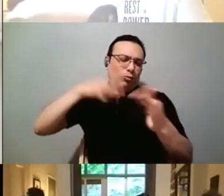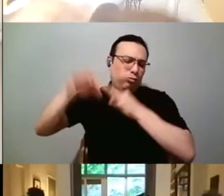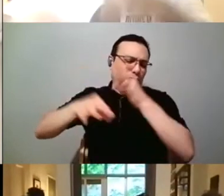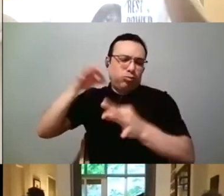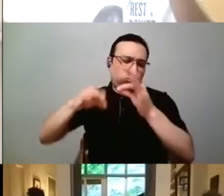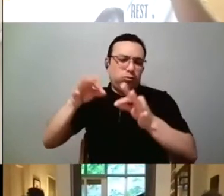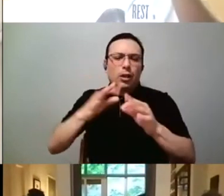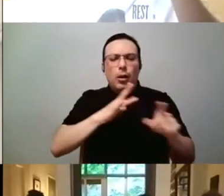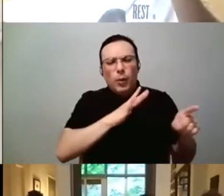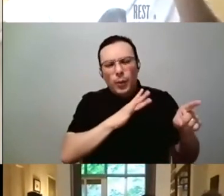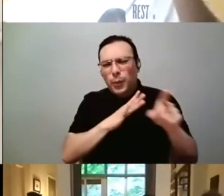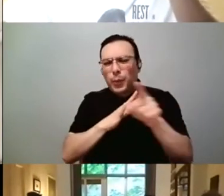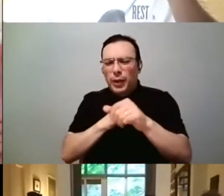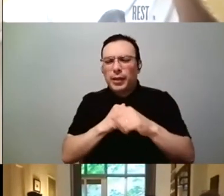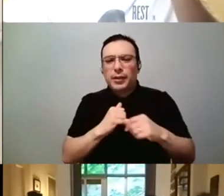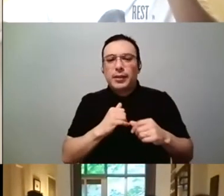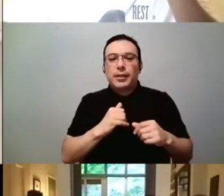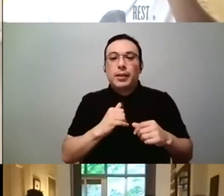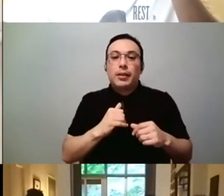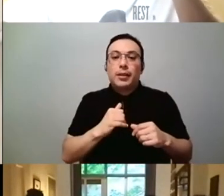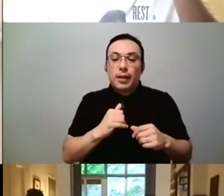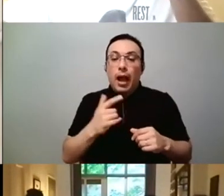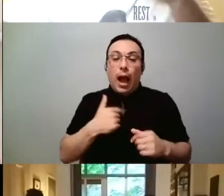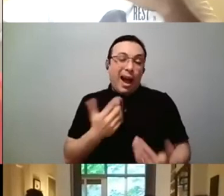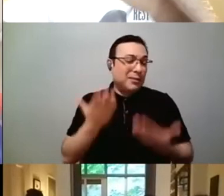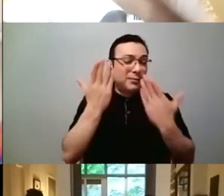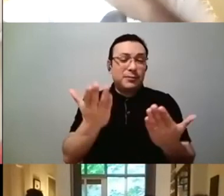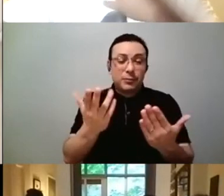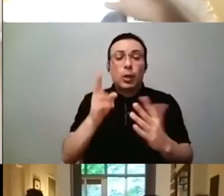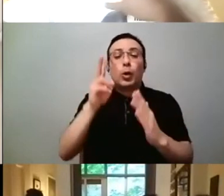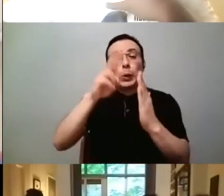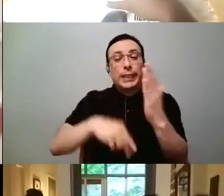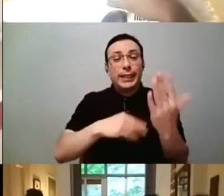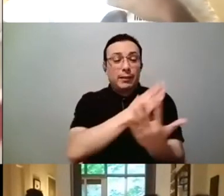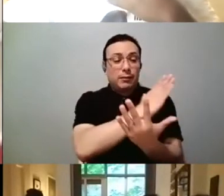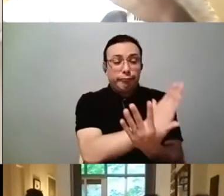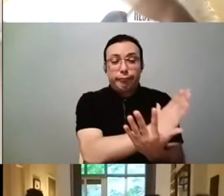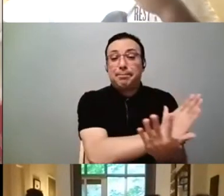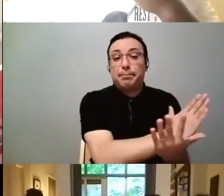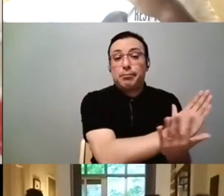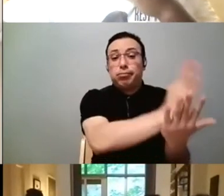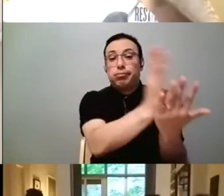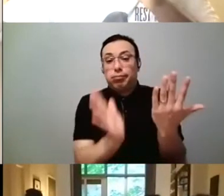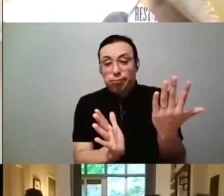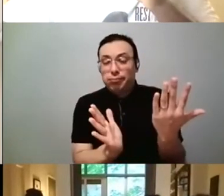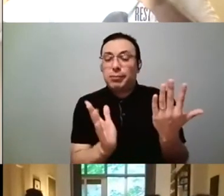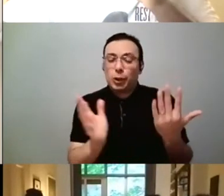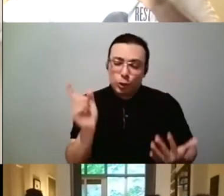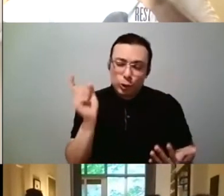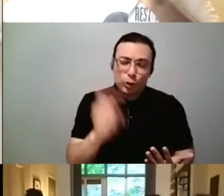say that it should be read cover to cover and that the